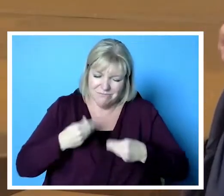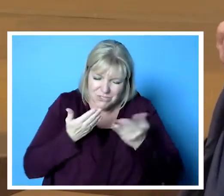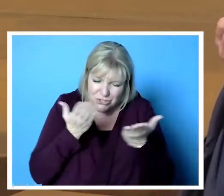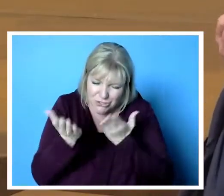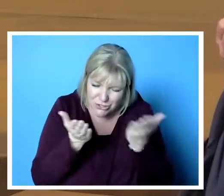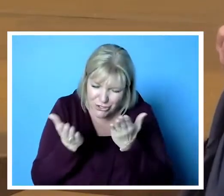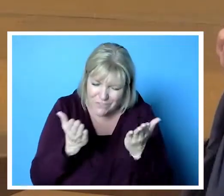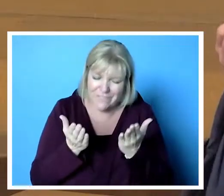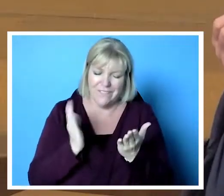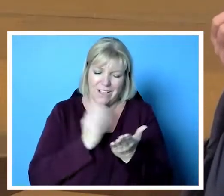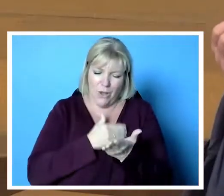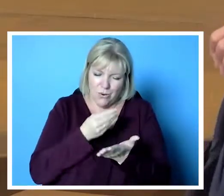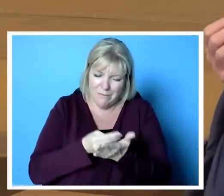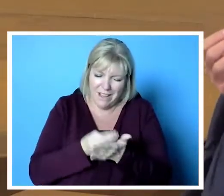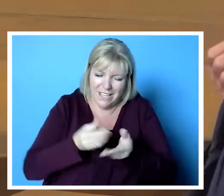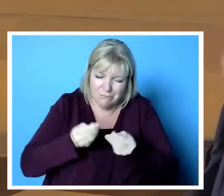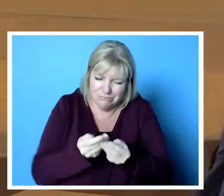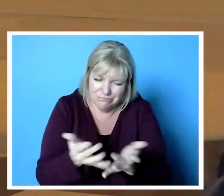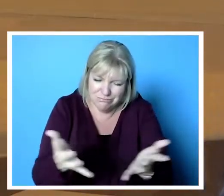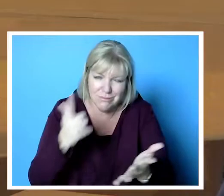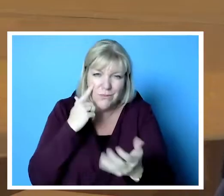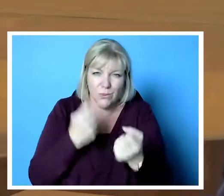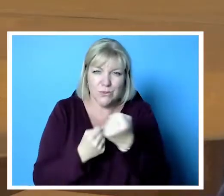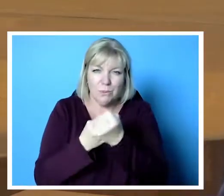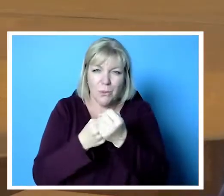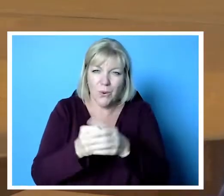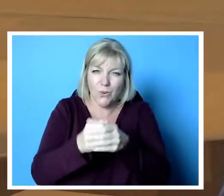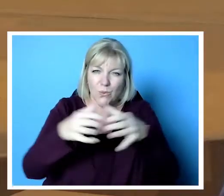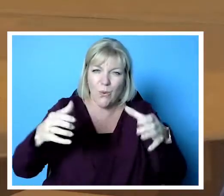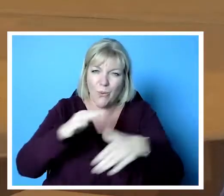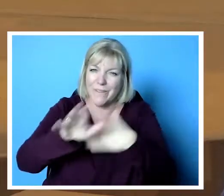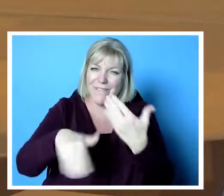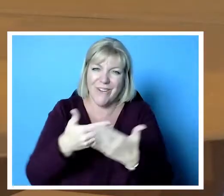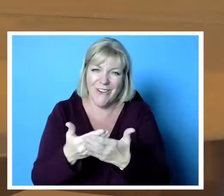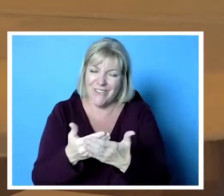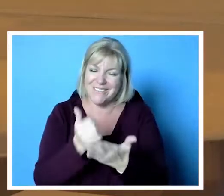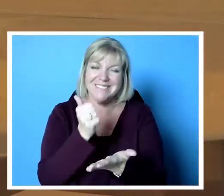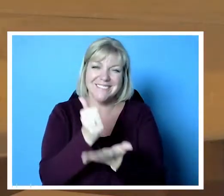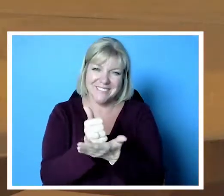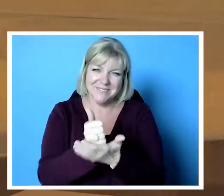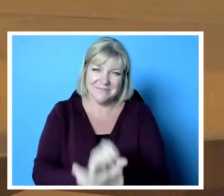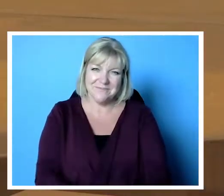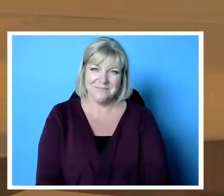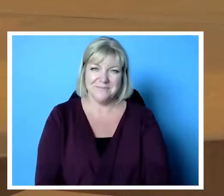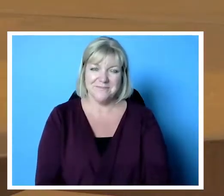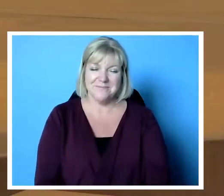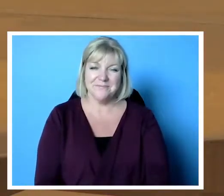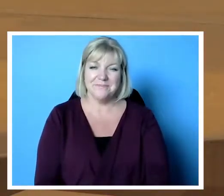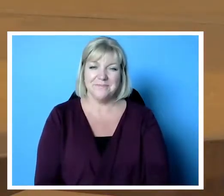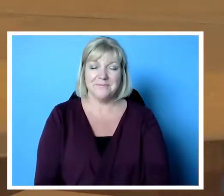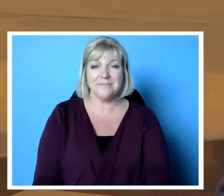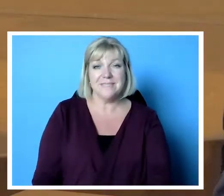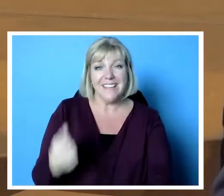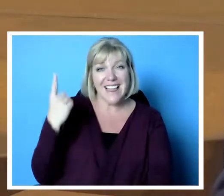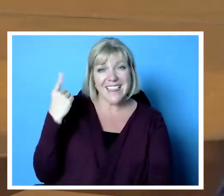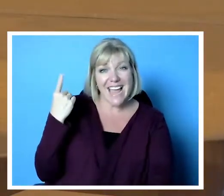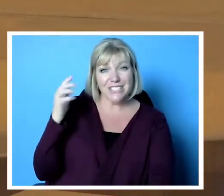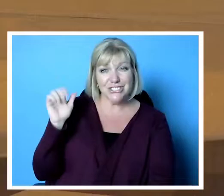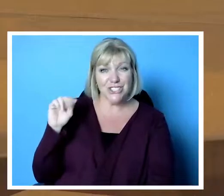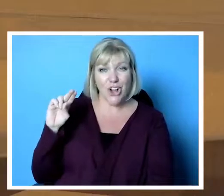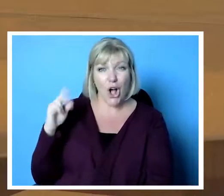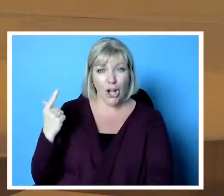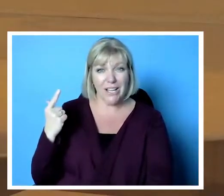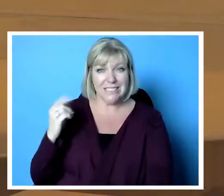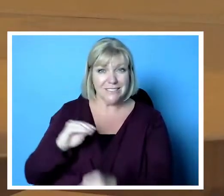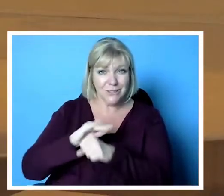resources for the growth and support of all. Amen. This past August, even during a